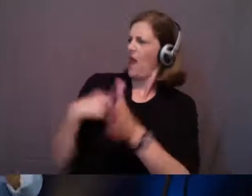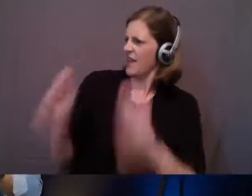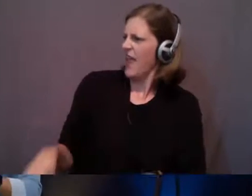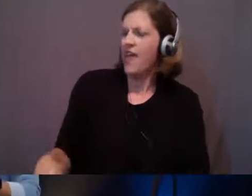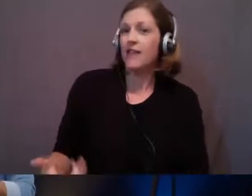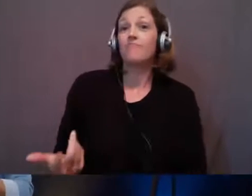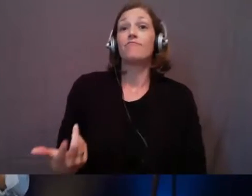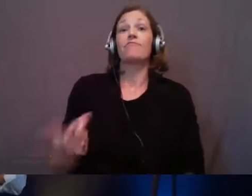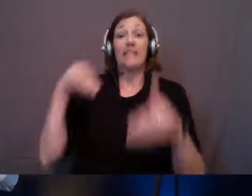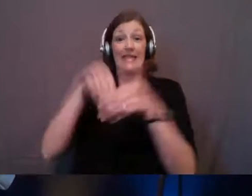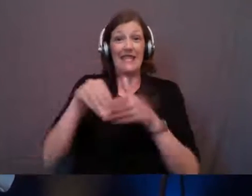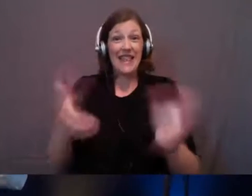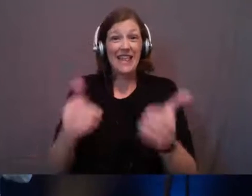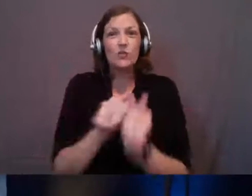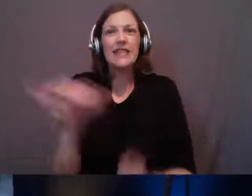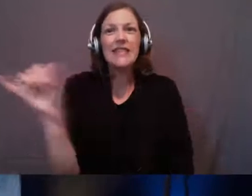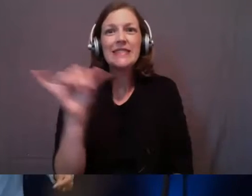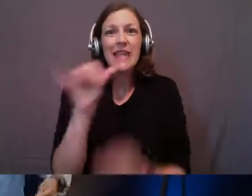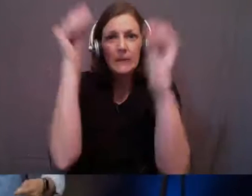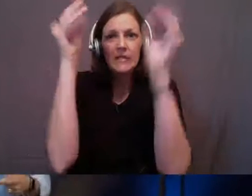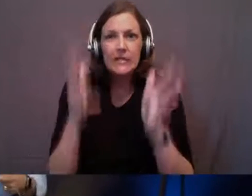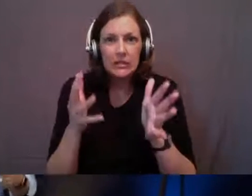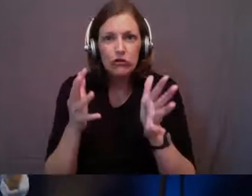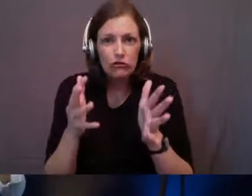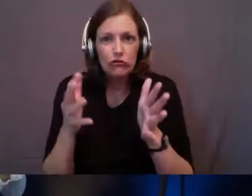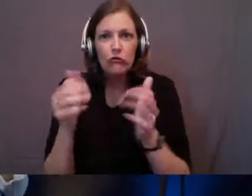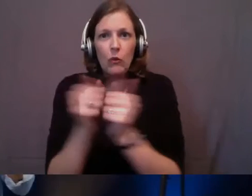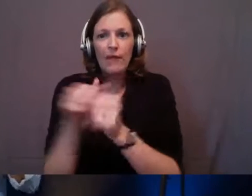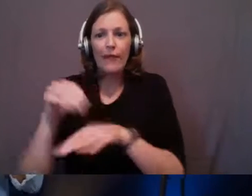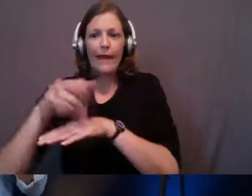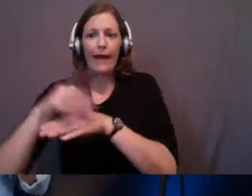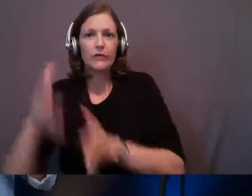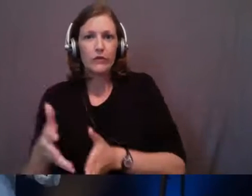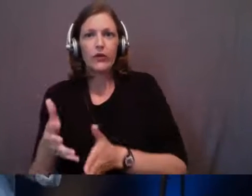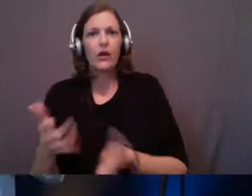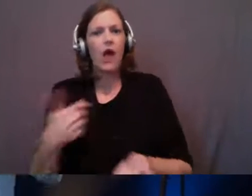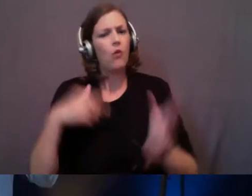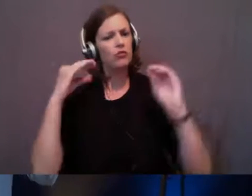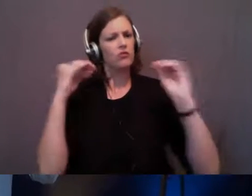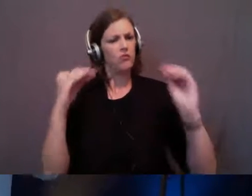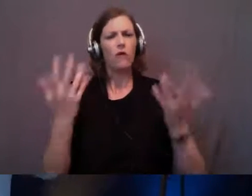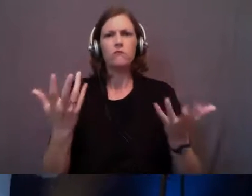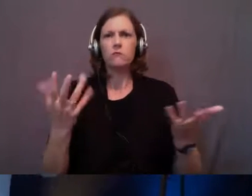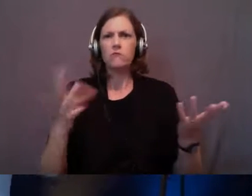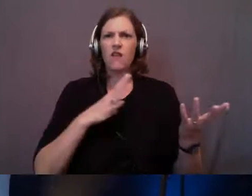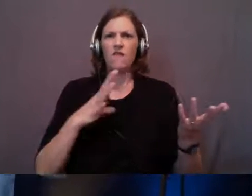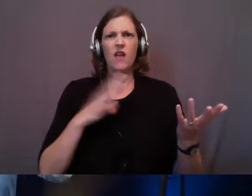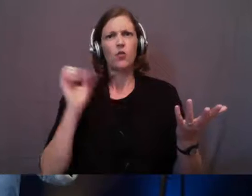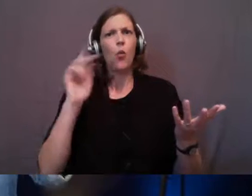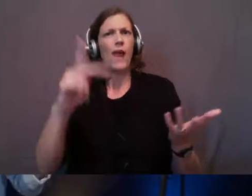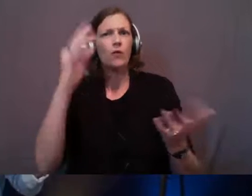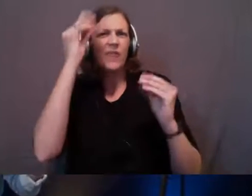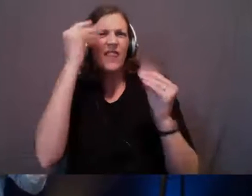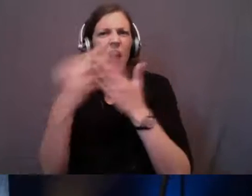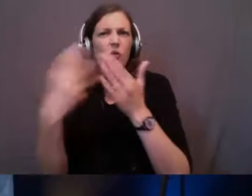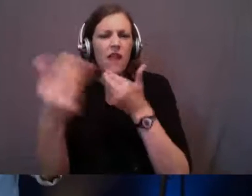get into the class with the same teacher who was with the classroom. And I was taught in my education, it's okay to think outside the box.